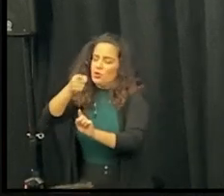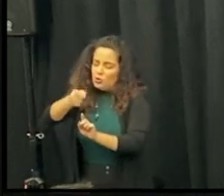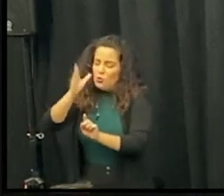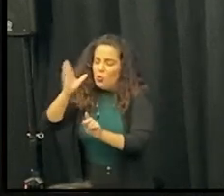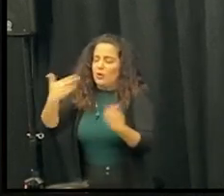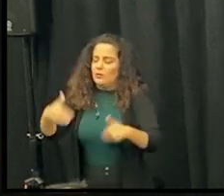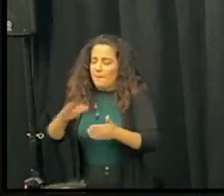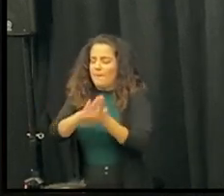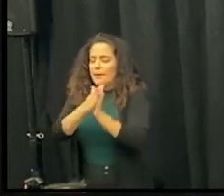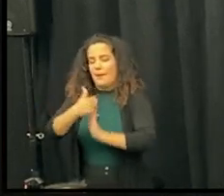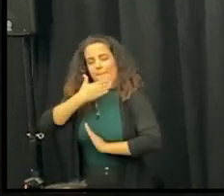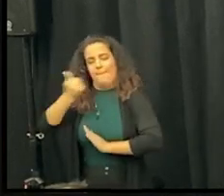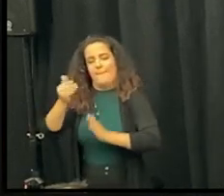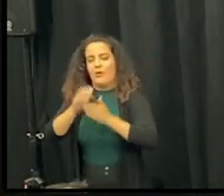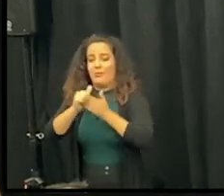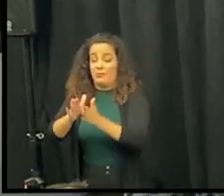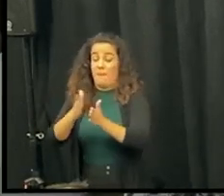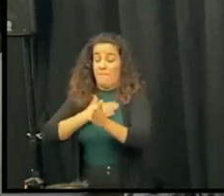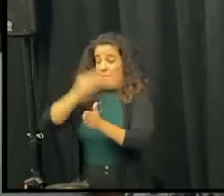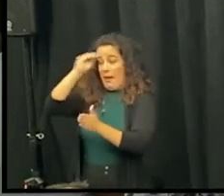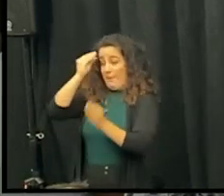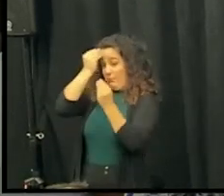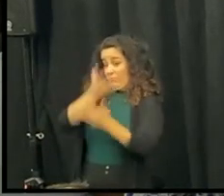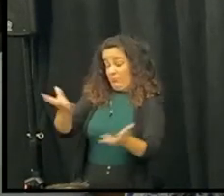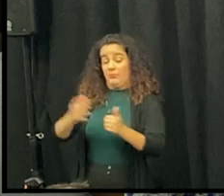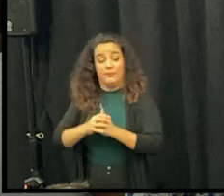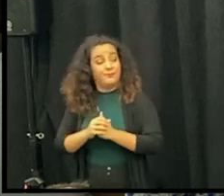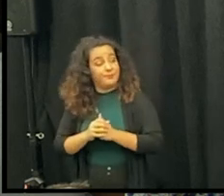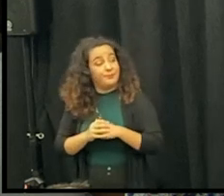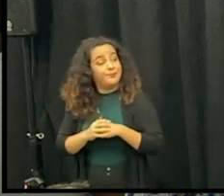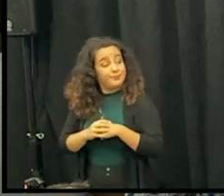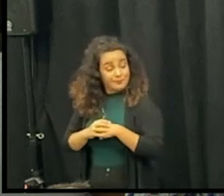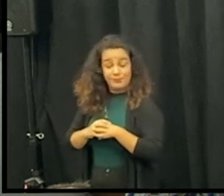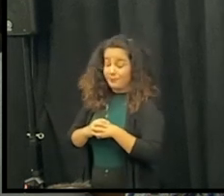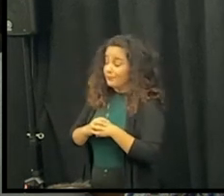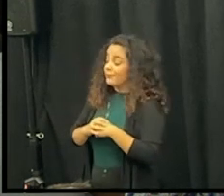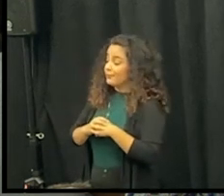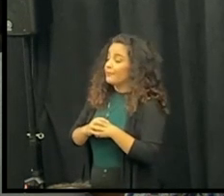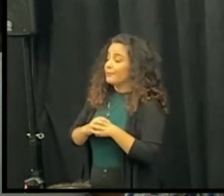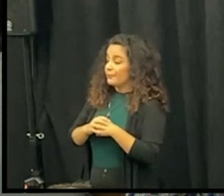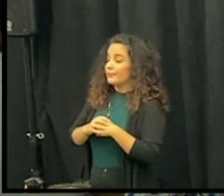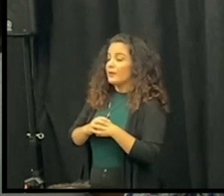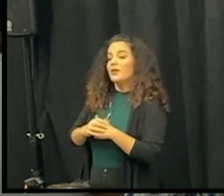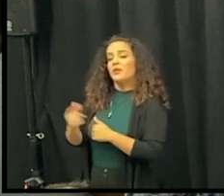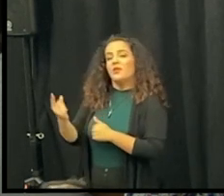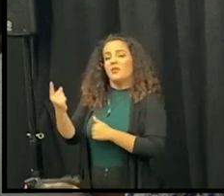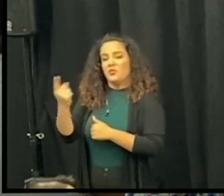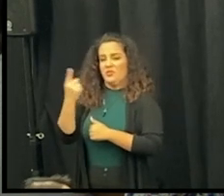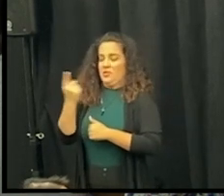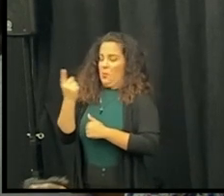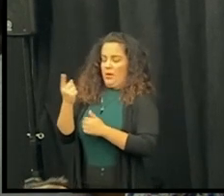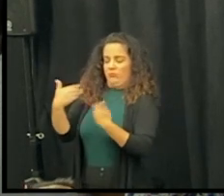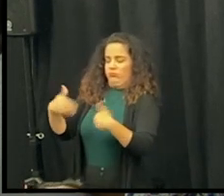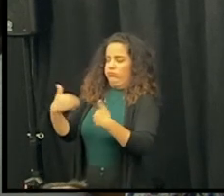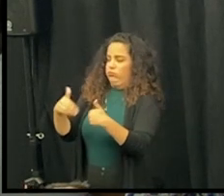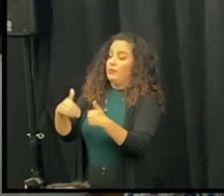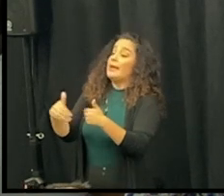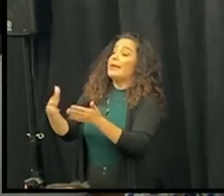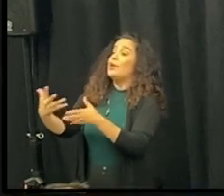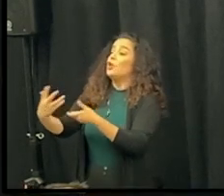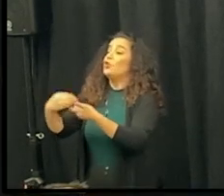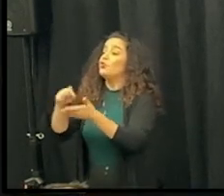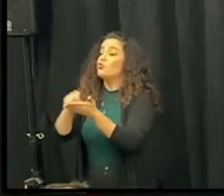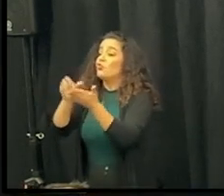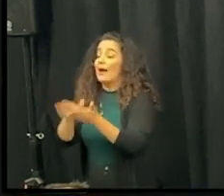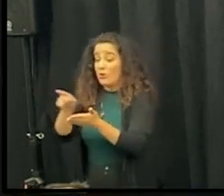also just me and my opinion. There's a shout out. The Dramatists Guild has an inclusion writer that they're making available. If you want to add that to your contract, you can download